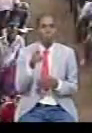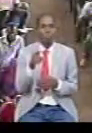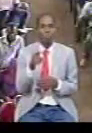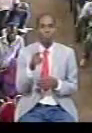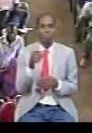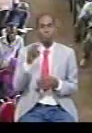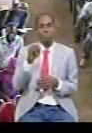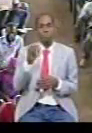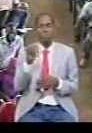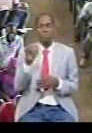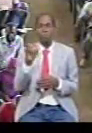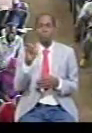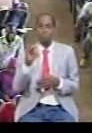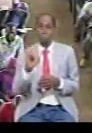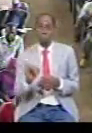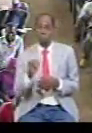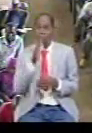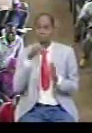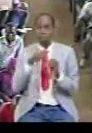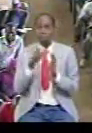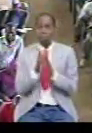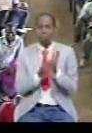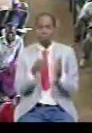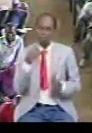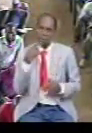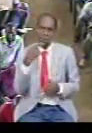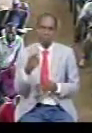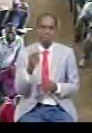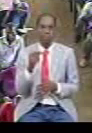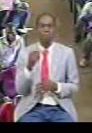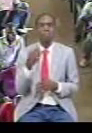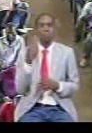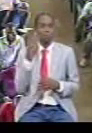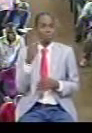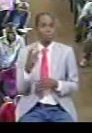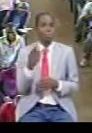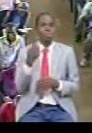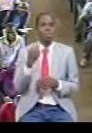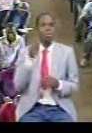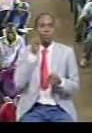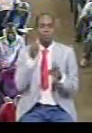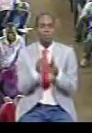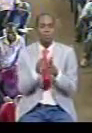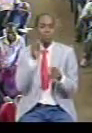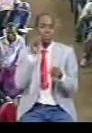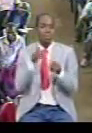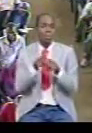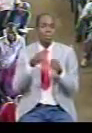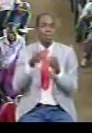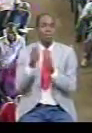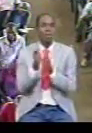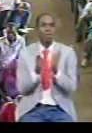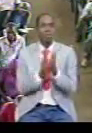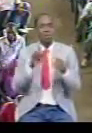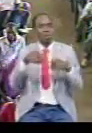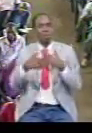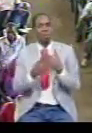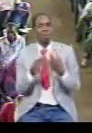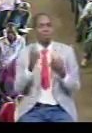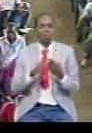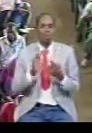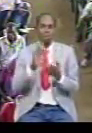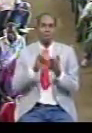thy sister-in-law is gone back unto her people and unto her gods. Return thou after